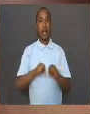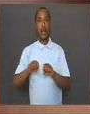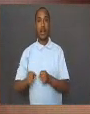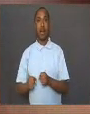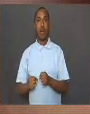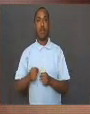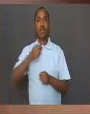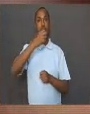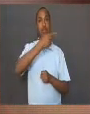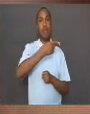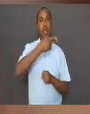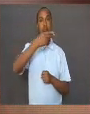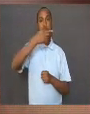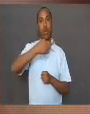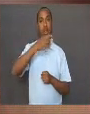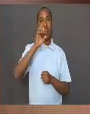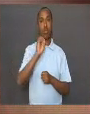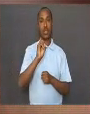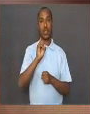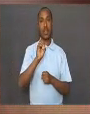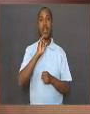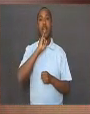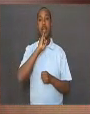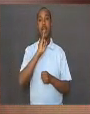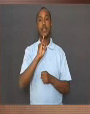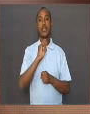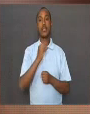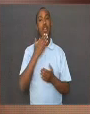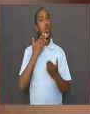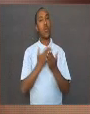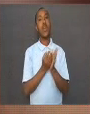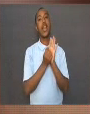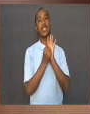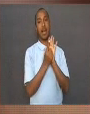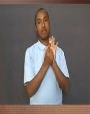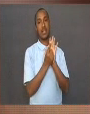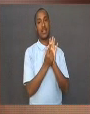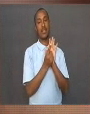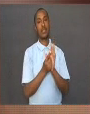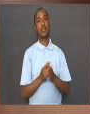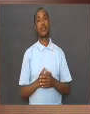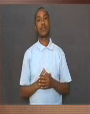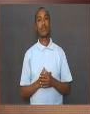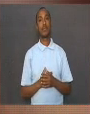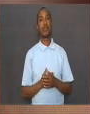The breakdown of mercury oxide is a good